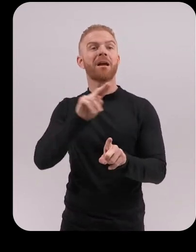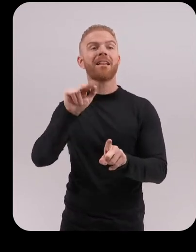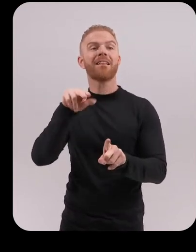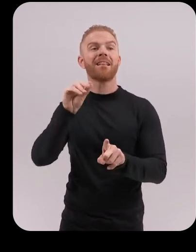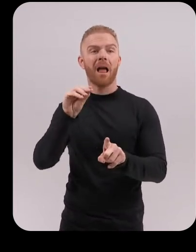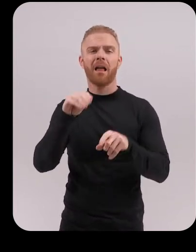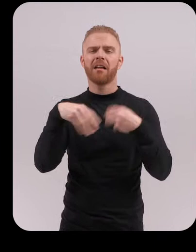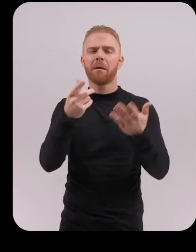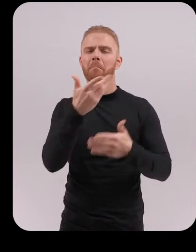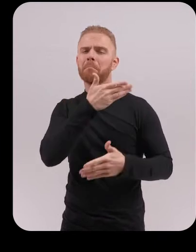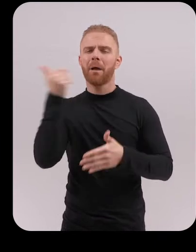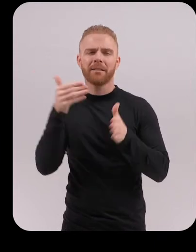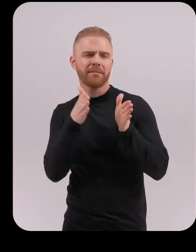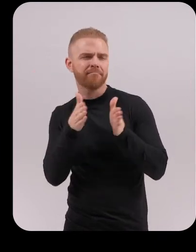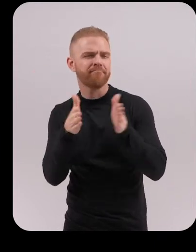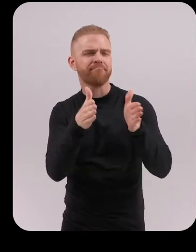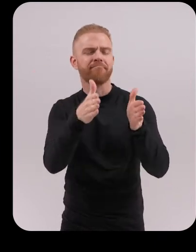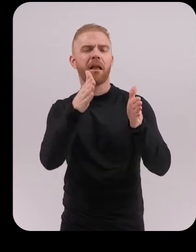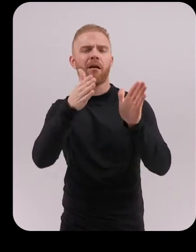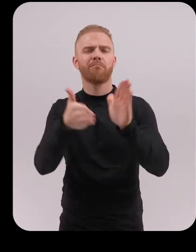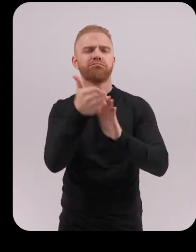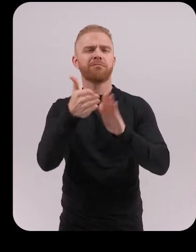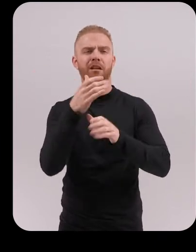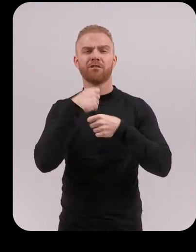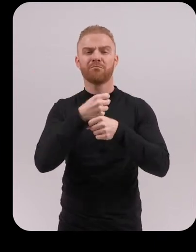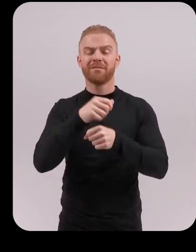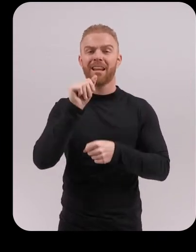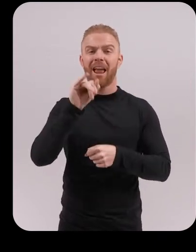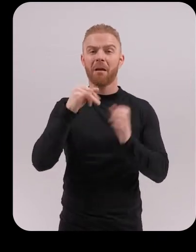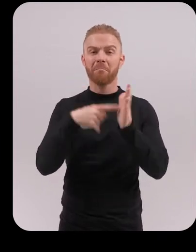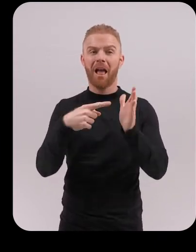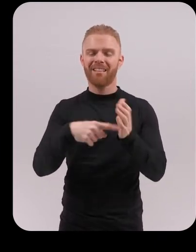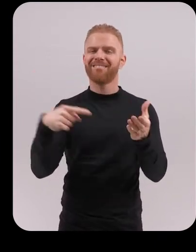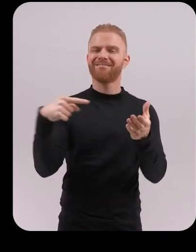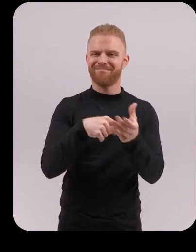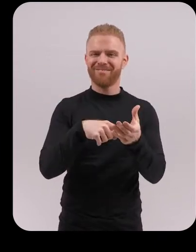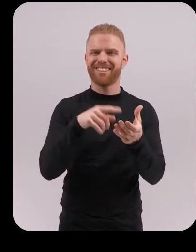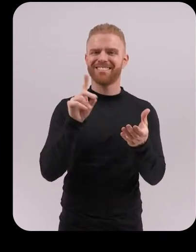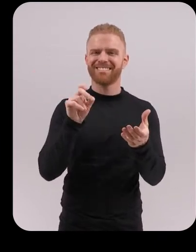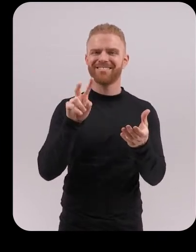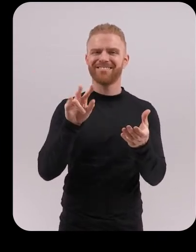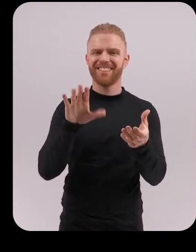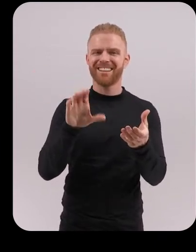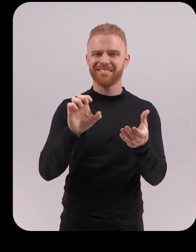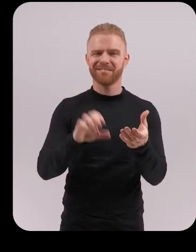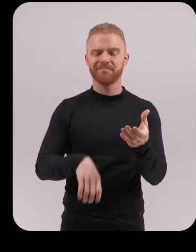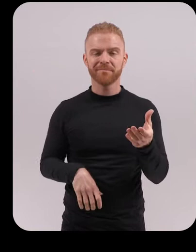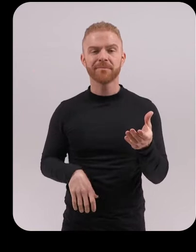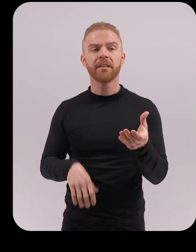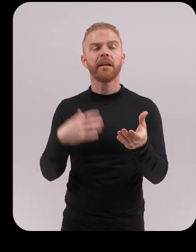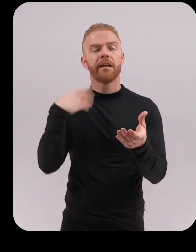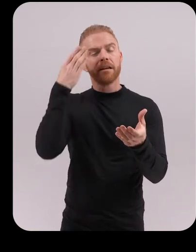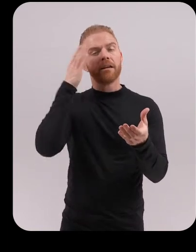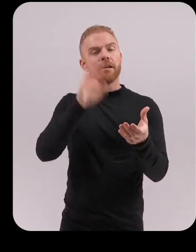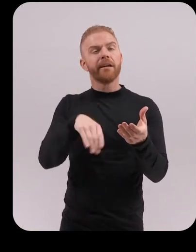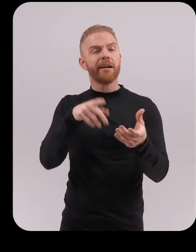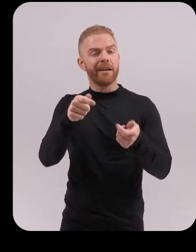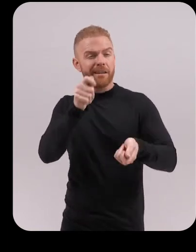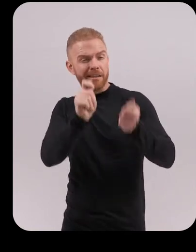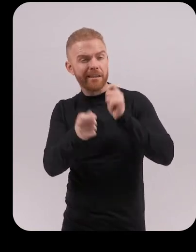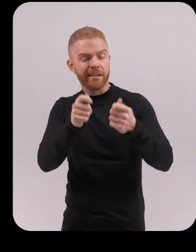you the best path to running a generative AI model on device. And yet, we know that being able